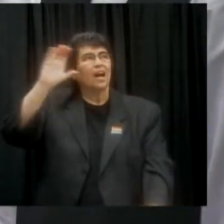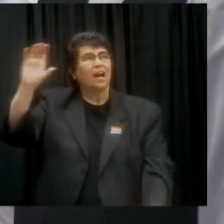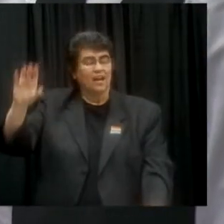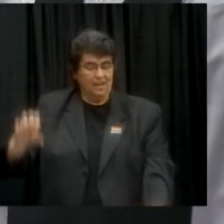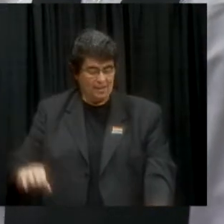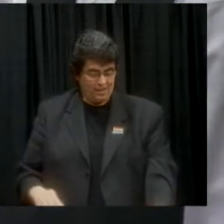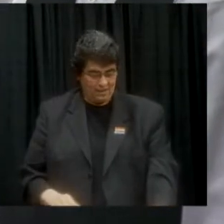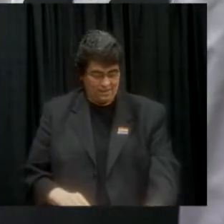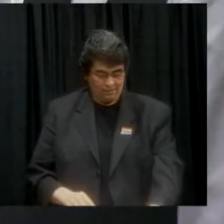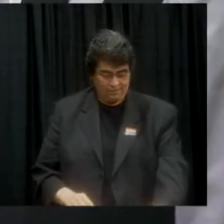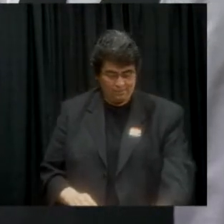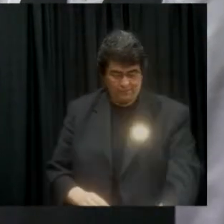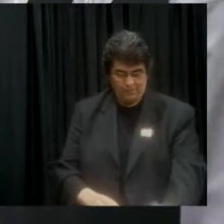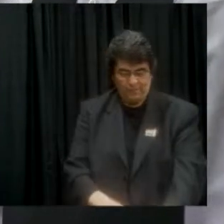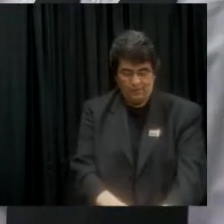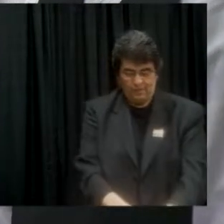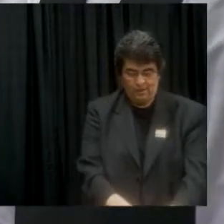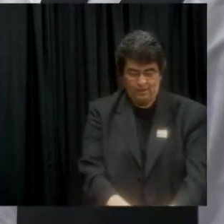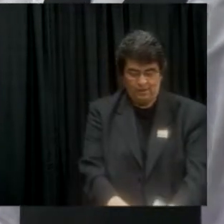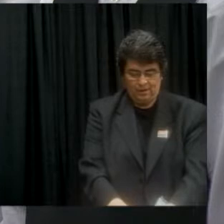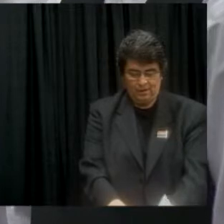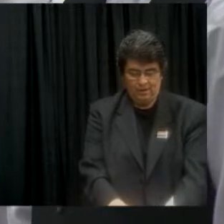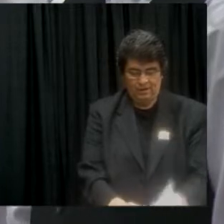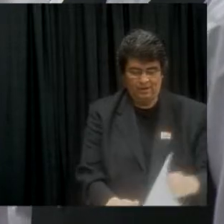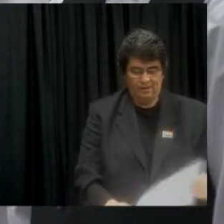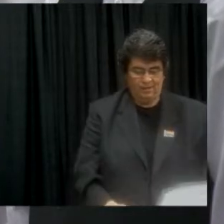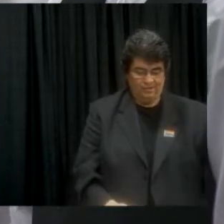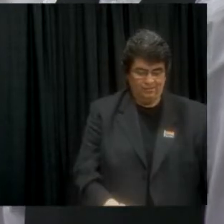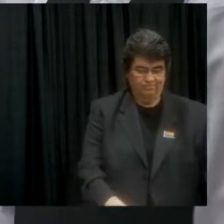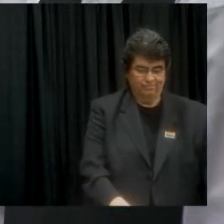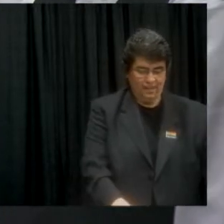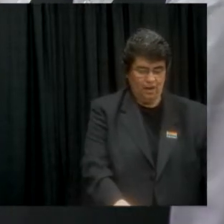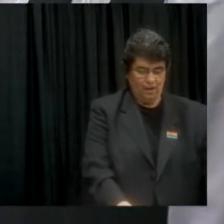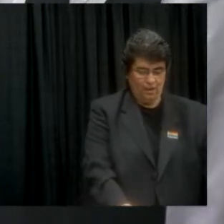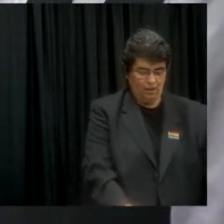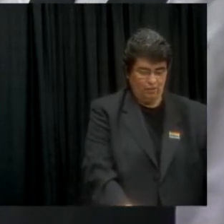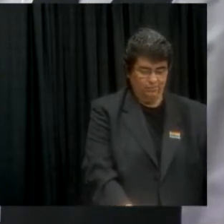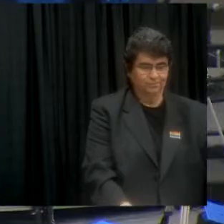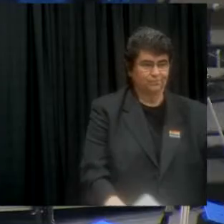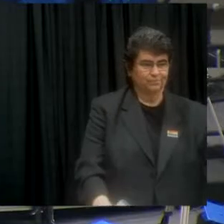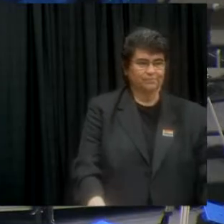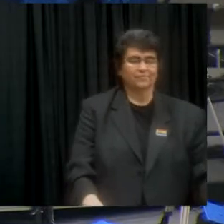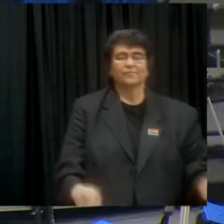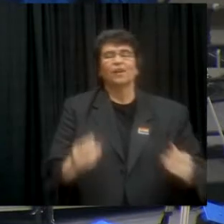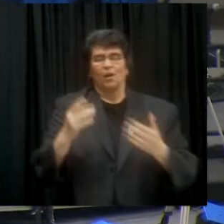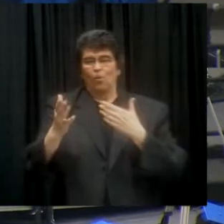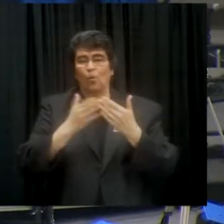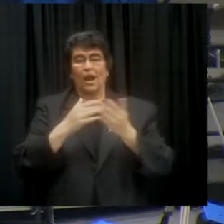And wherever you go,